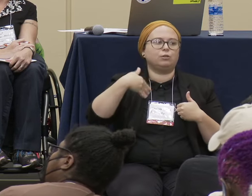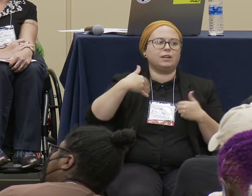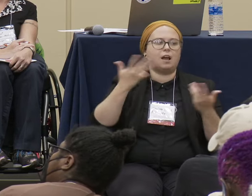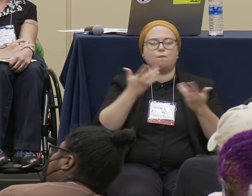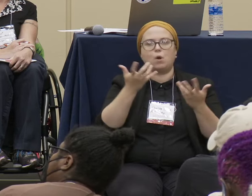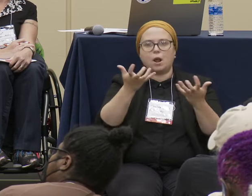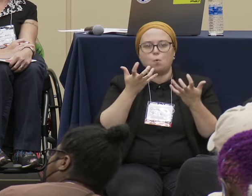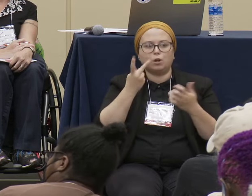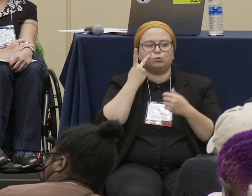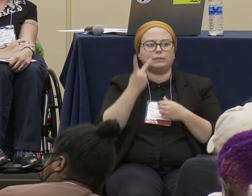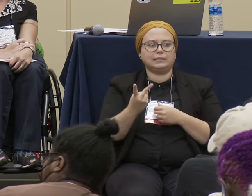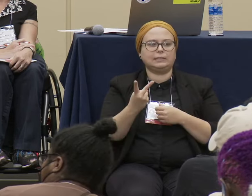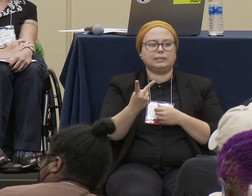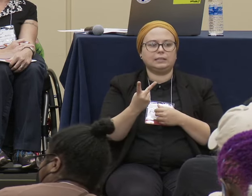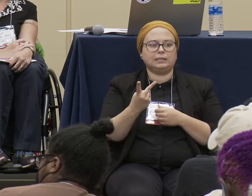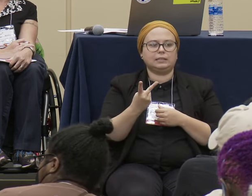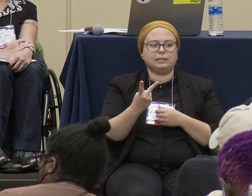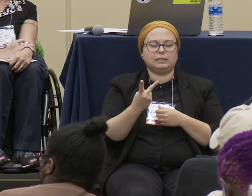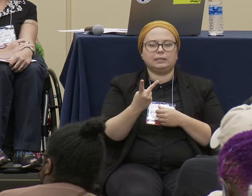the